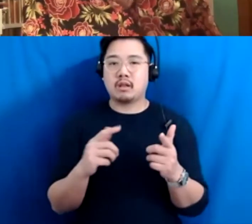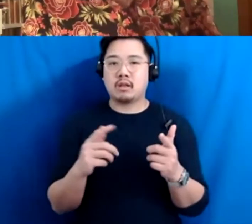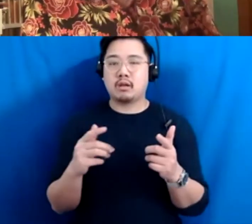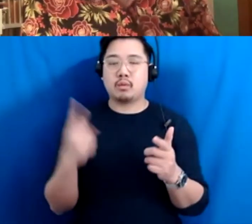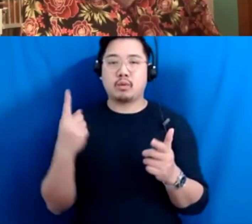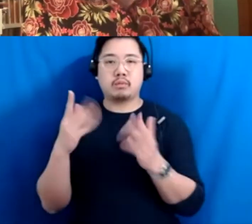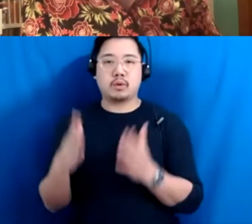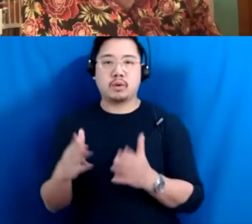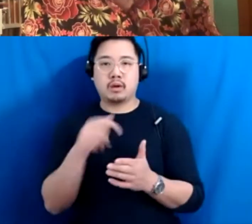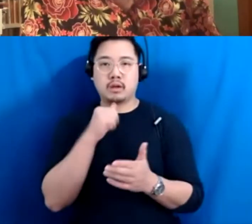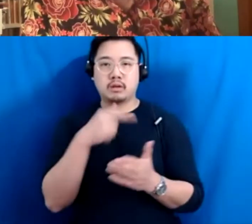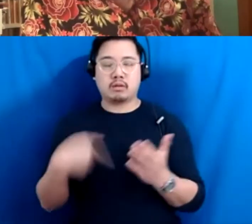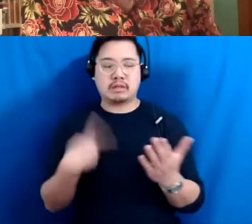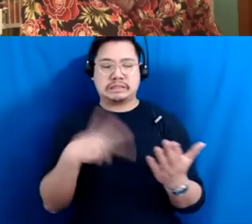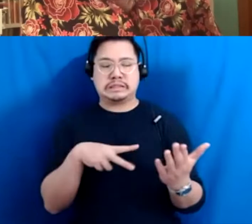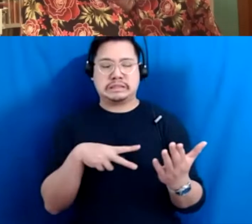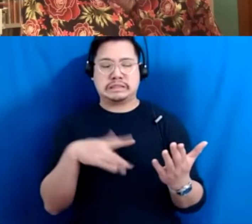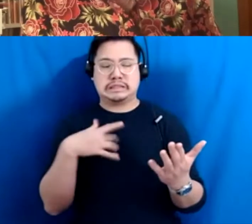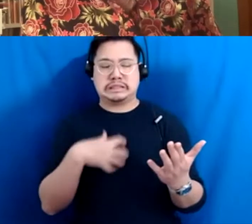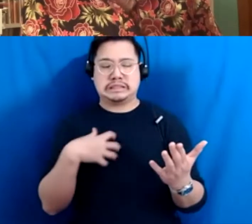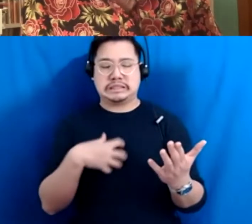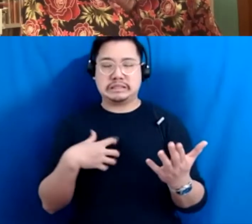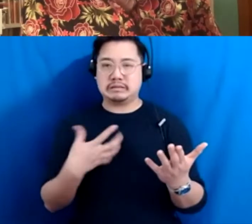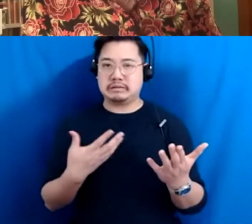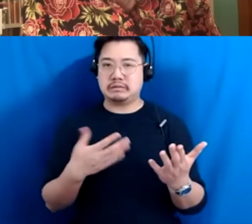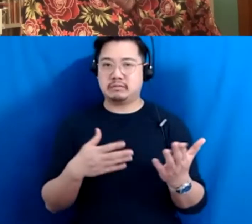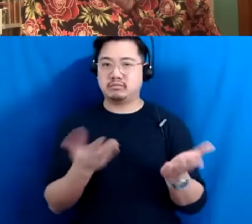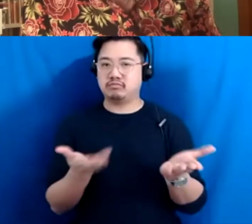Um, Yet, uh,